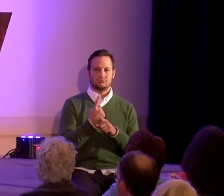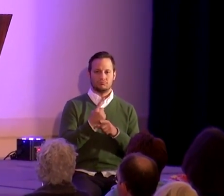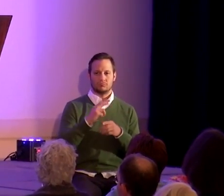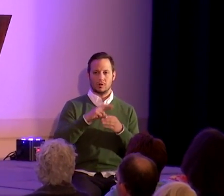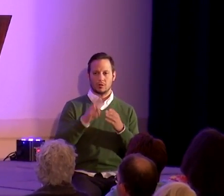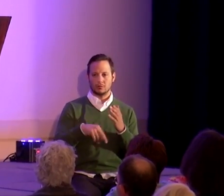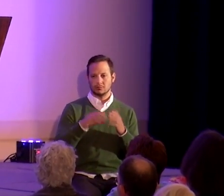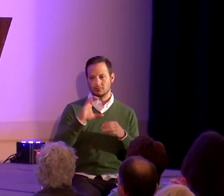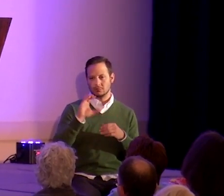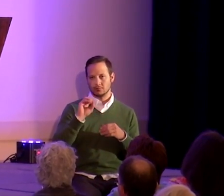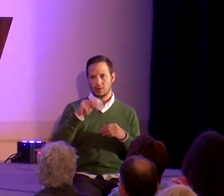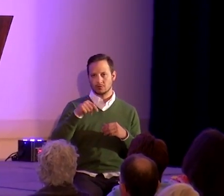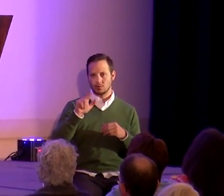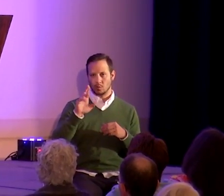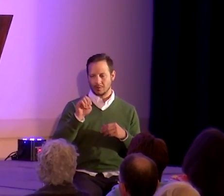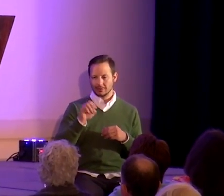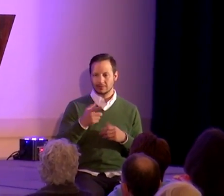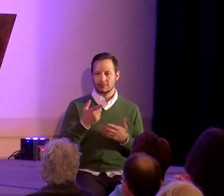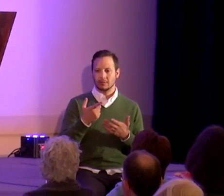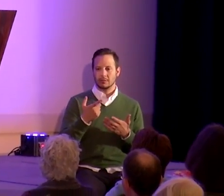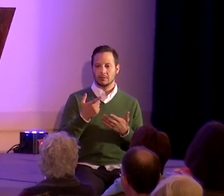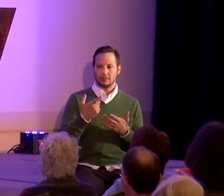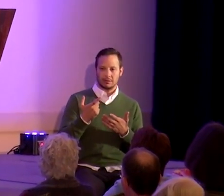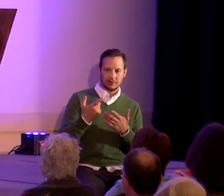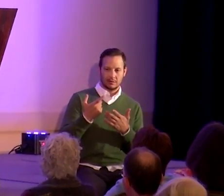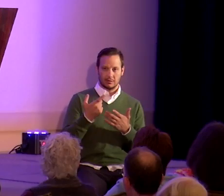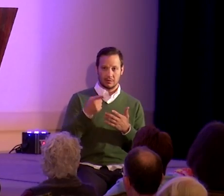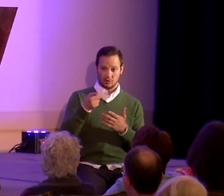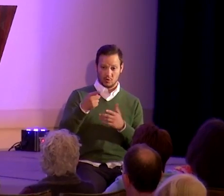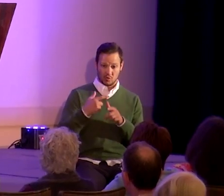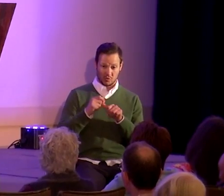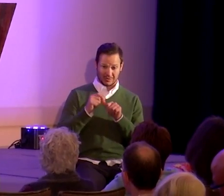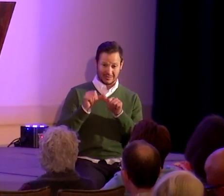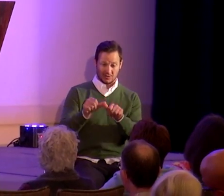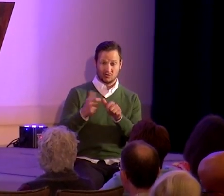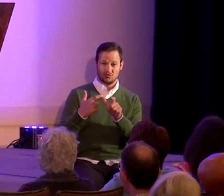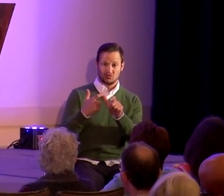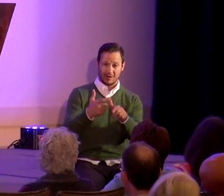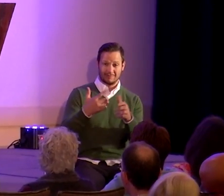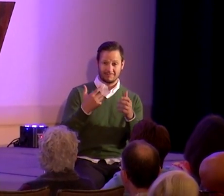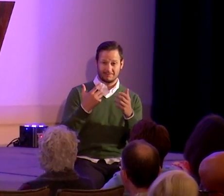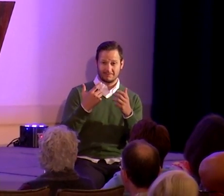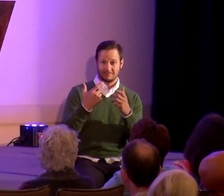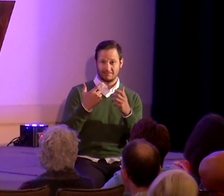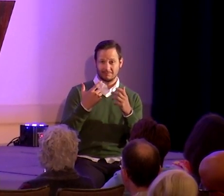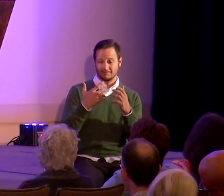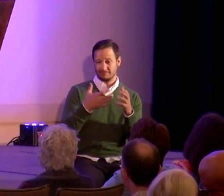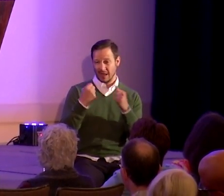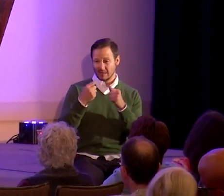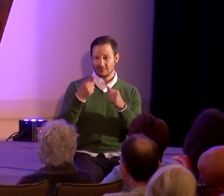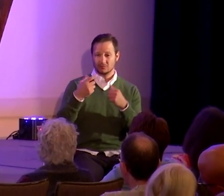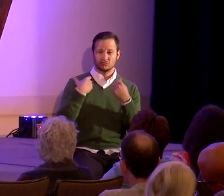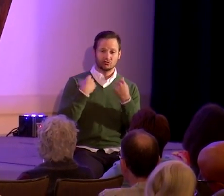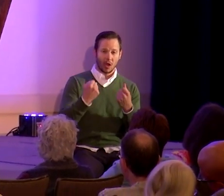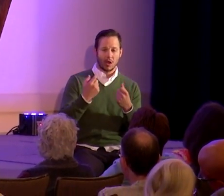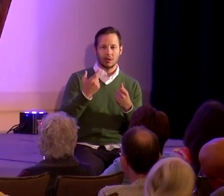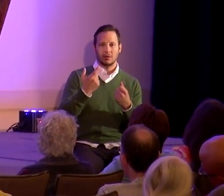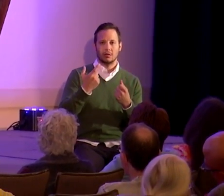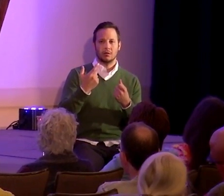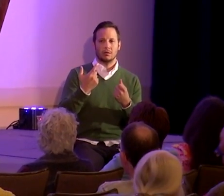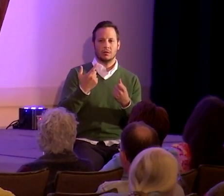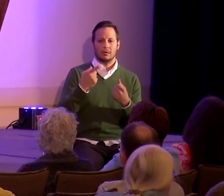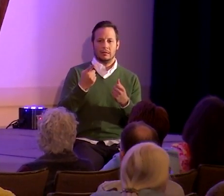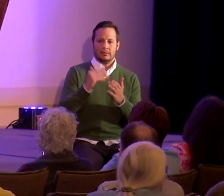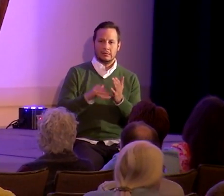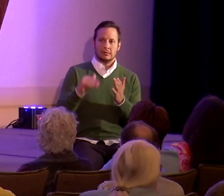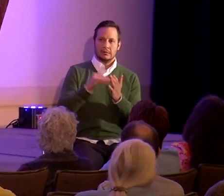been shown that it doesn't matter what you do as long as you can continue to run fast. So then why are we surprised when they keep acting the same way?